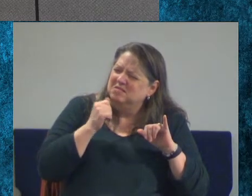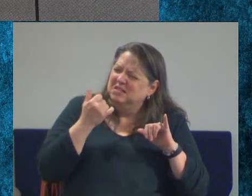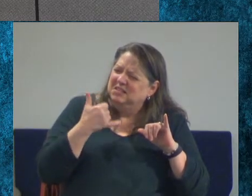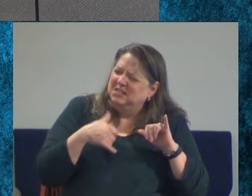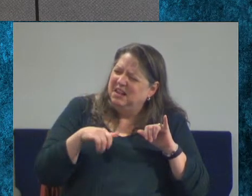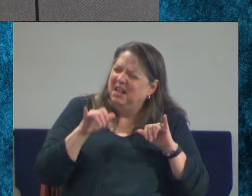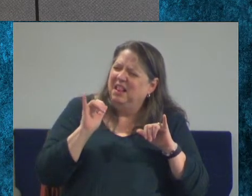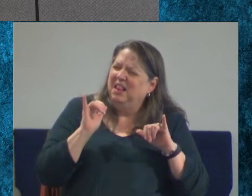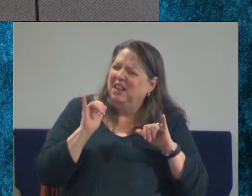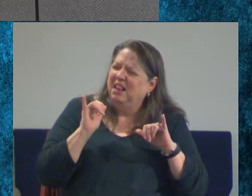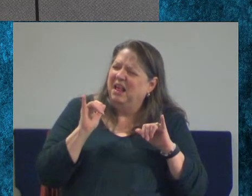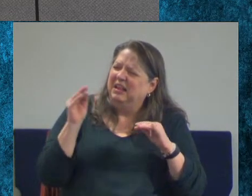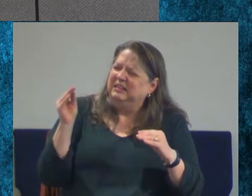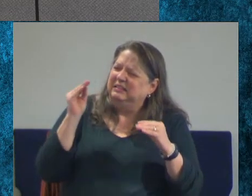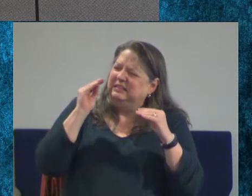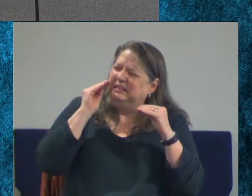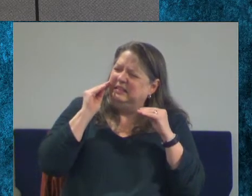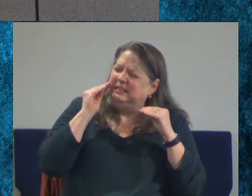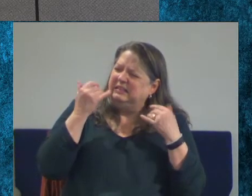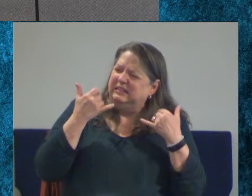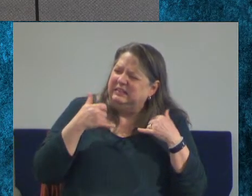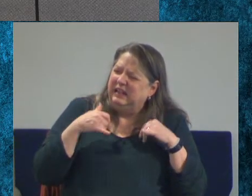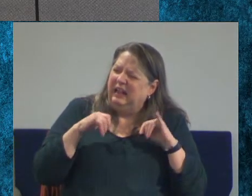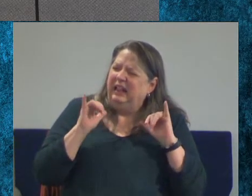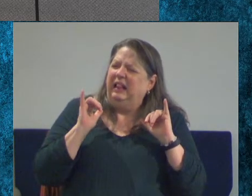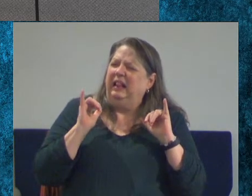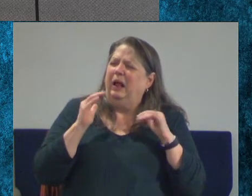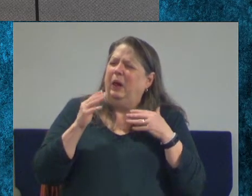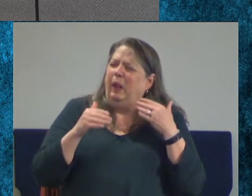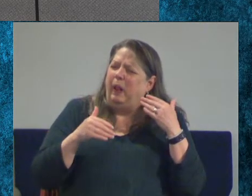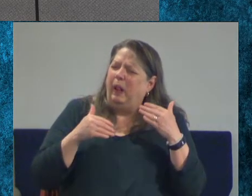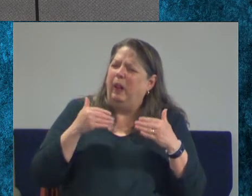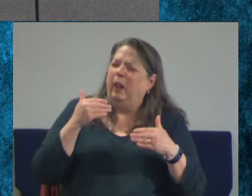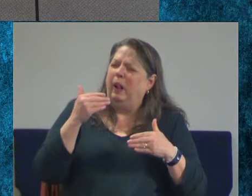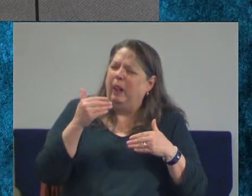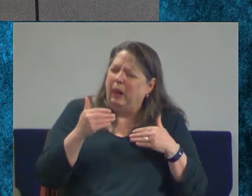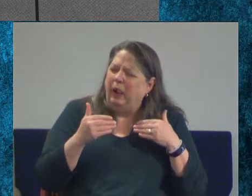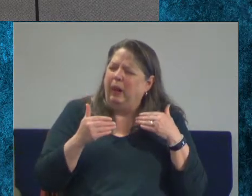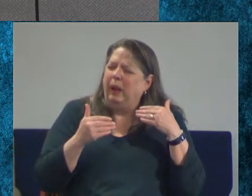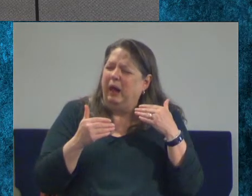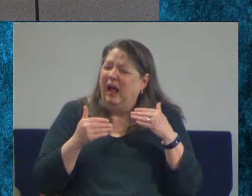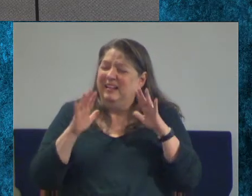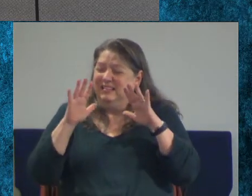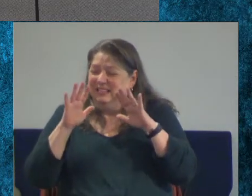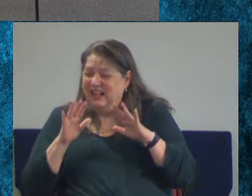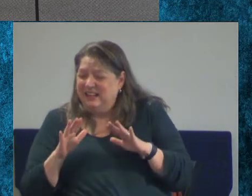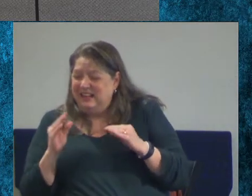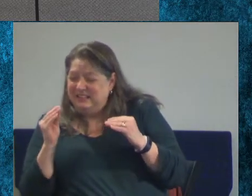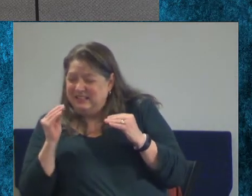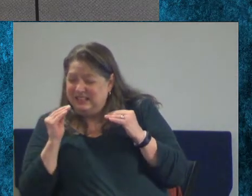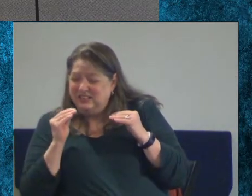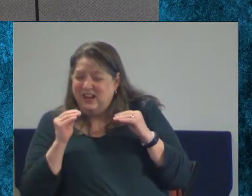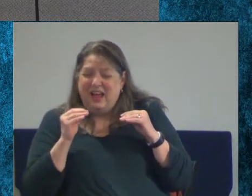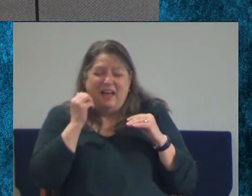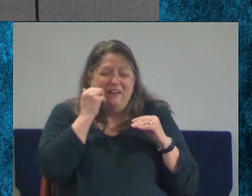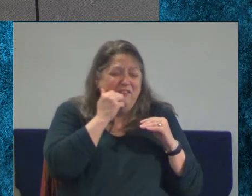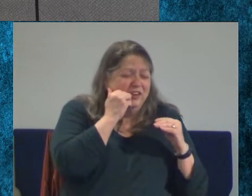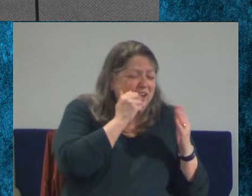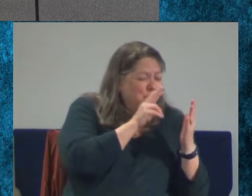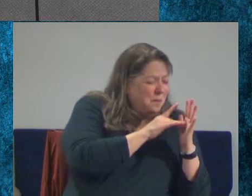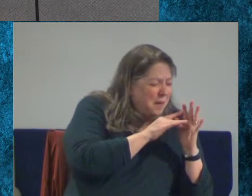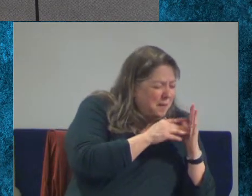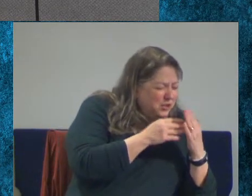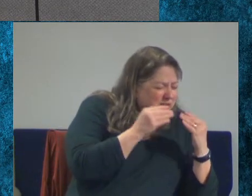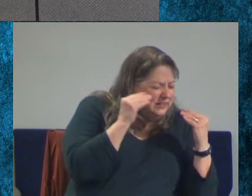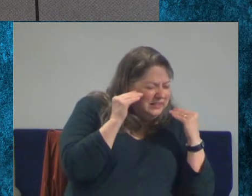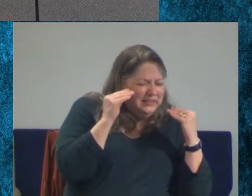You still keep bringing your word to us every Sunday morning. In our devotional lives as well, you bring your word, looking to perfect,